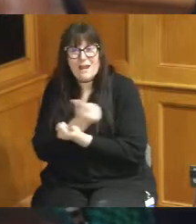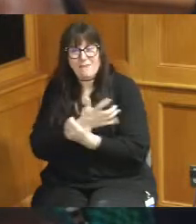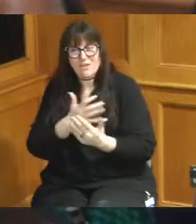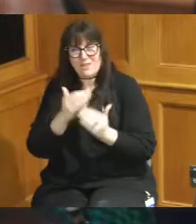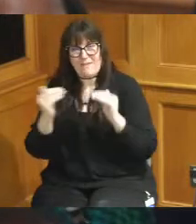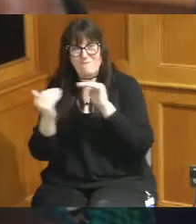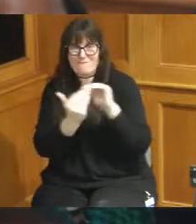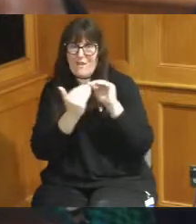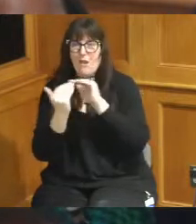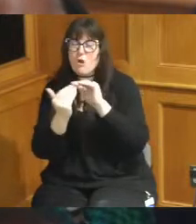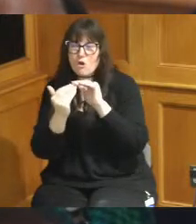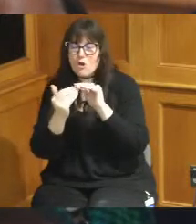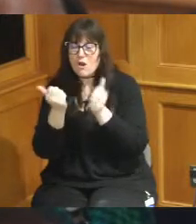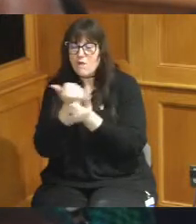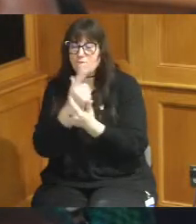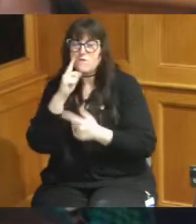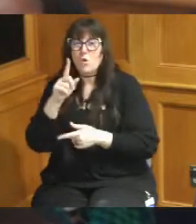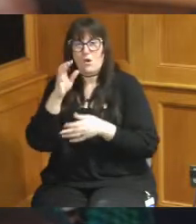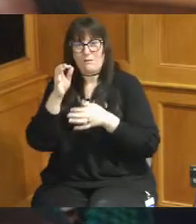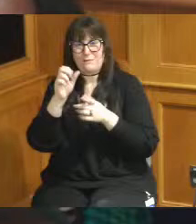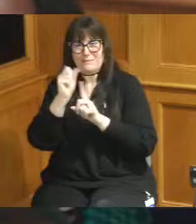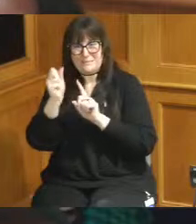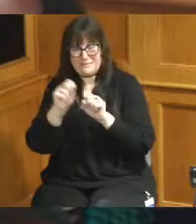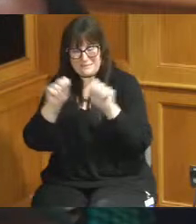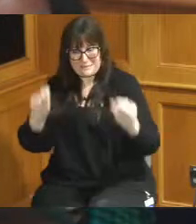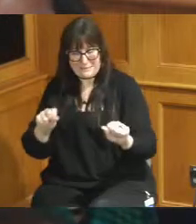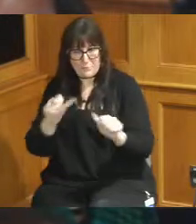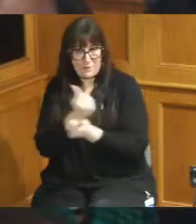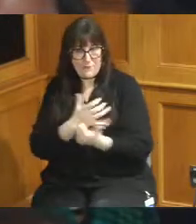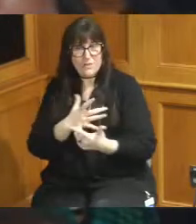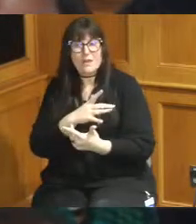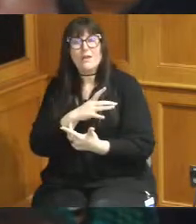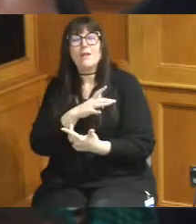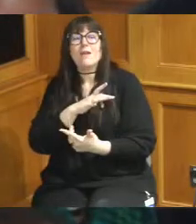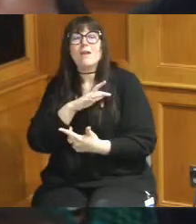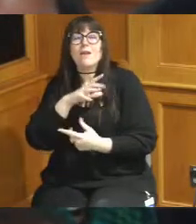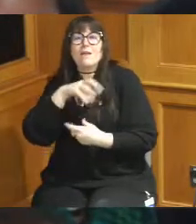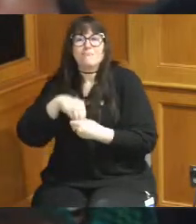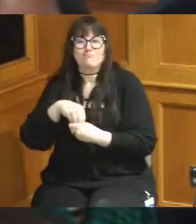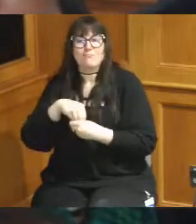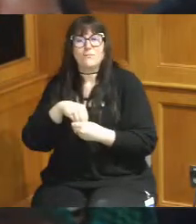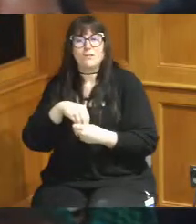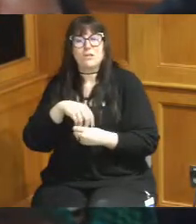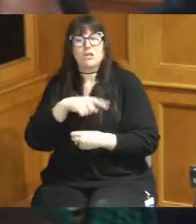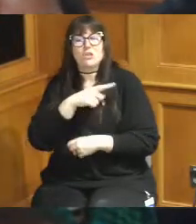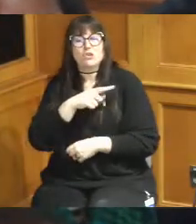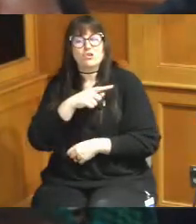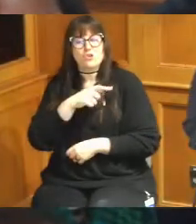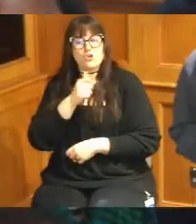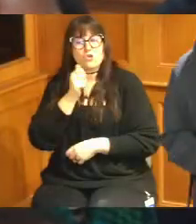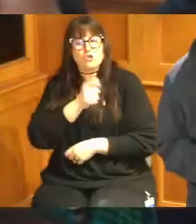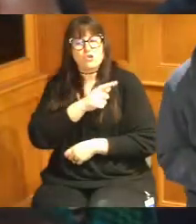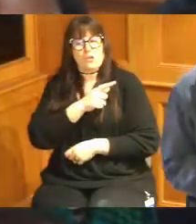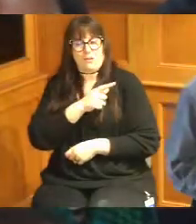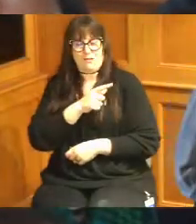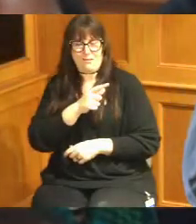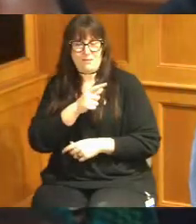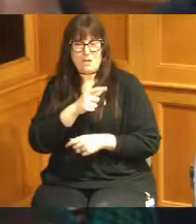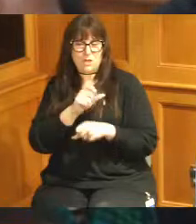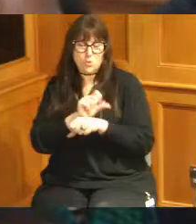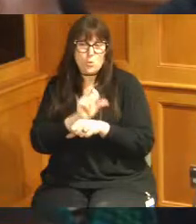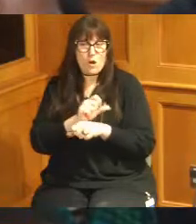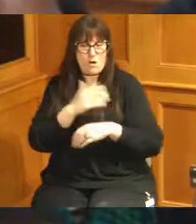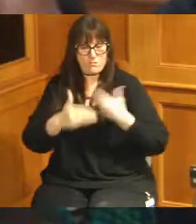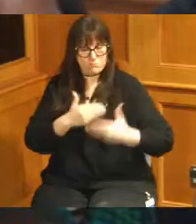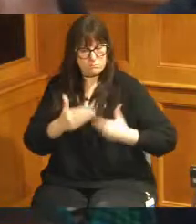diverse judges in our court system. And whereas after serving in her position in the prosecutor's office, Judge Trotter Bratton worked at